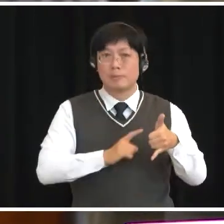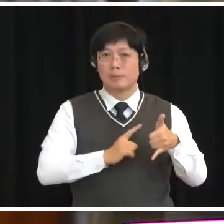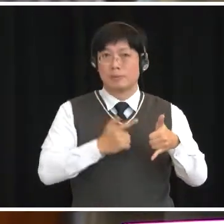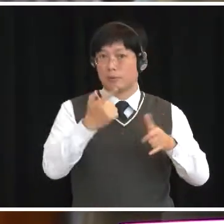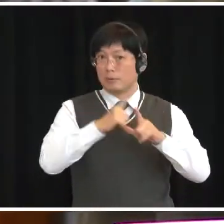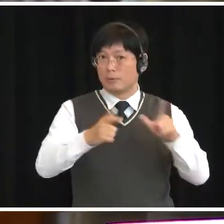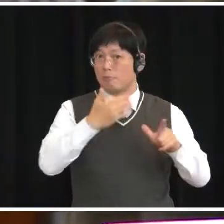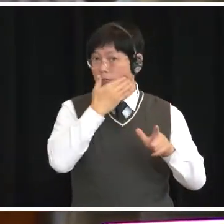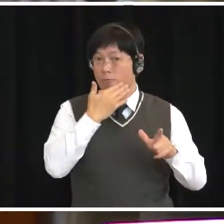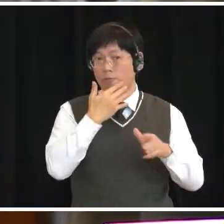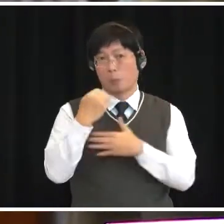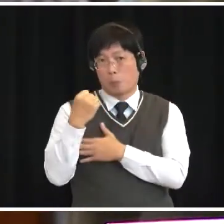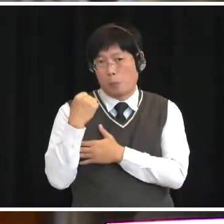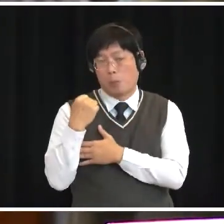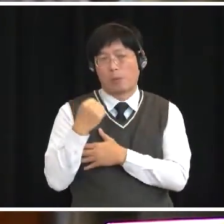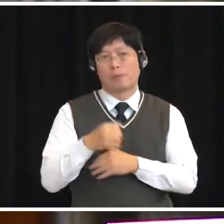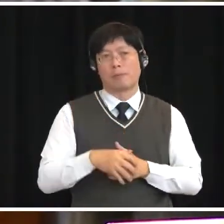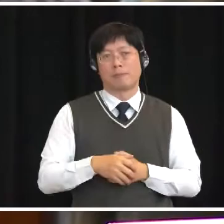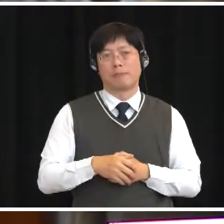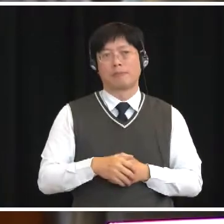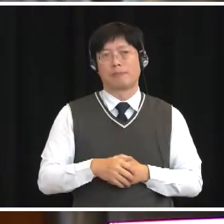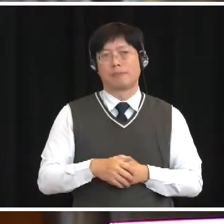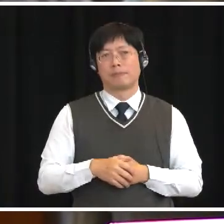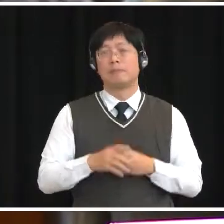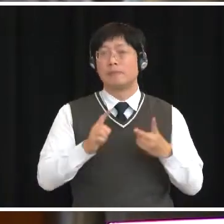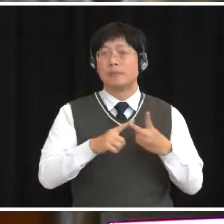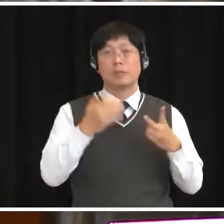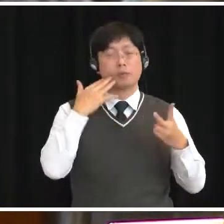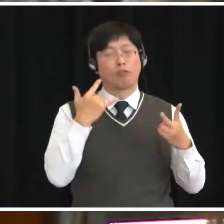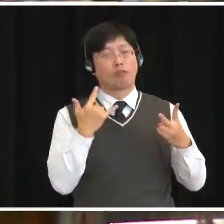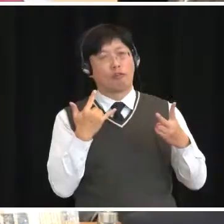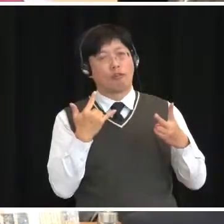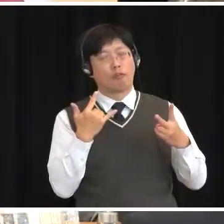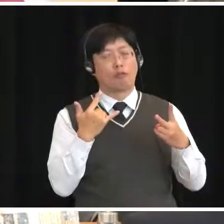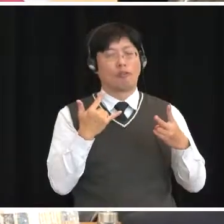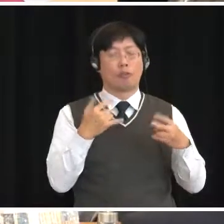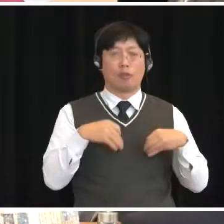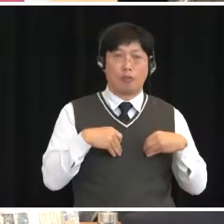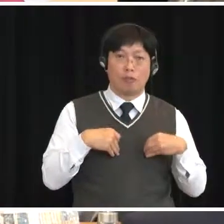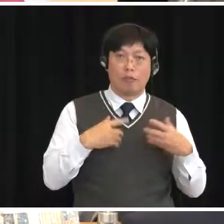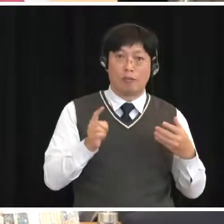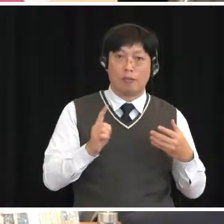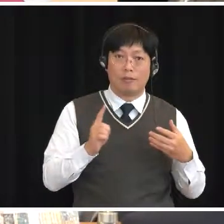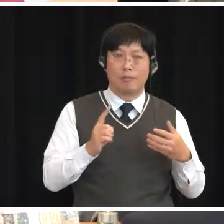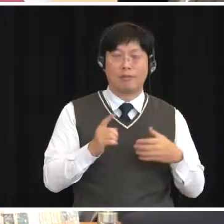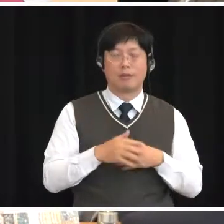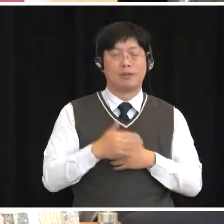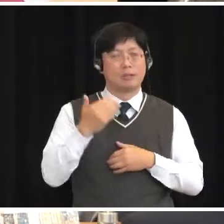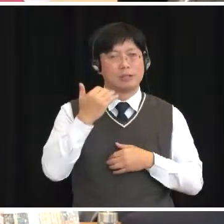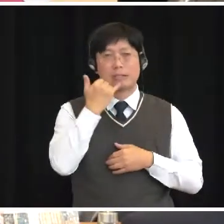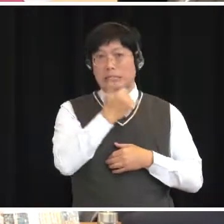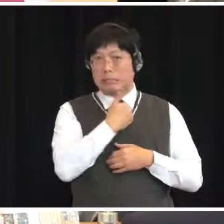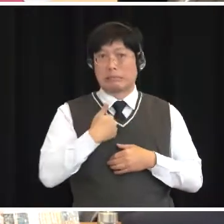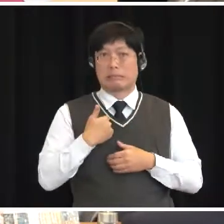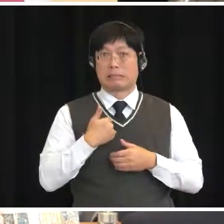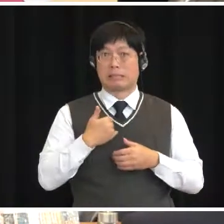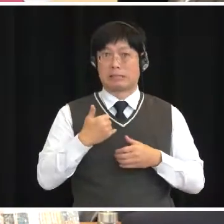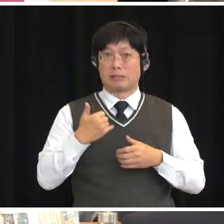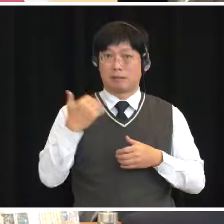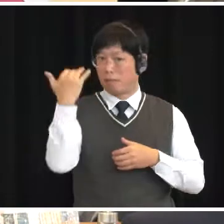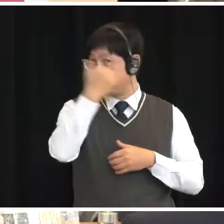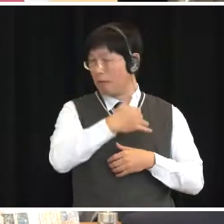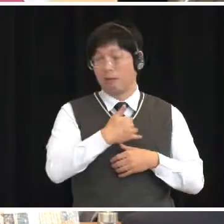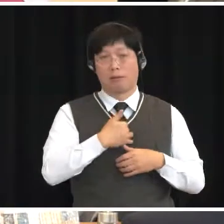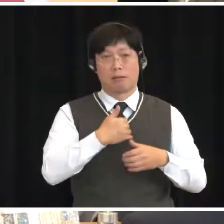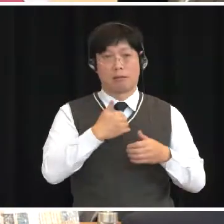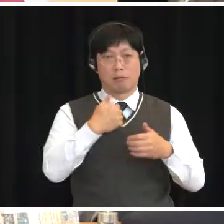in a proactive sense, we do everything we can to seek the best interest of the child.